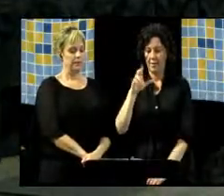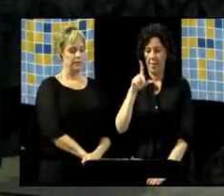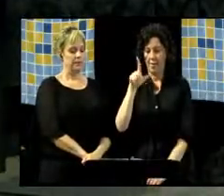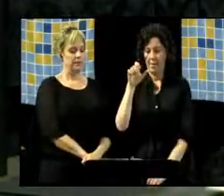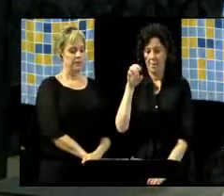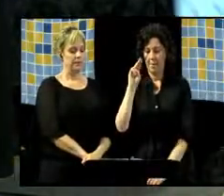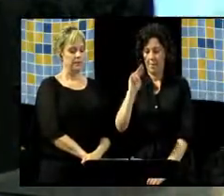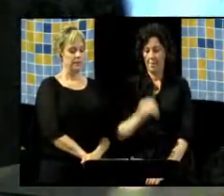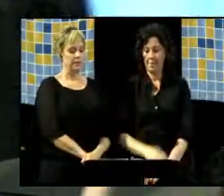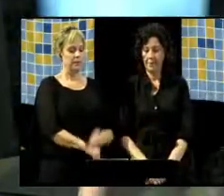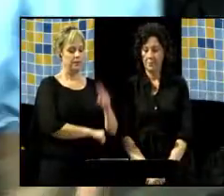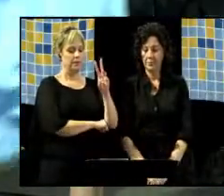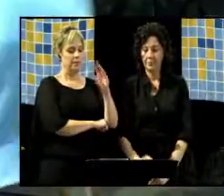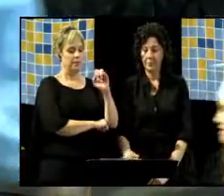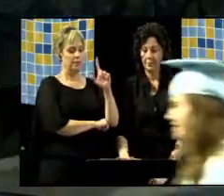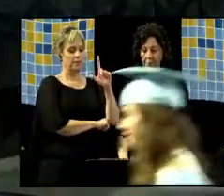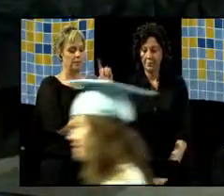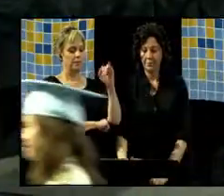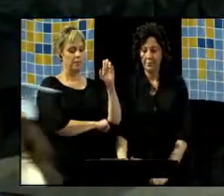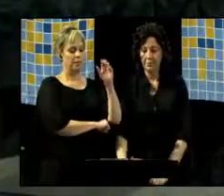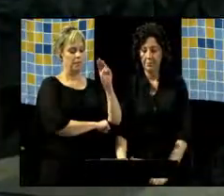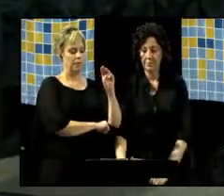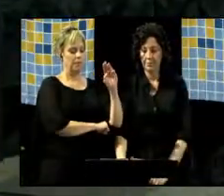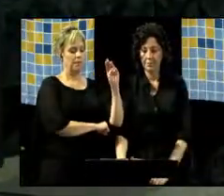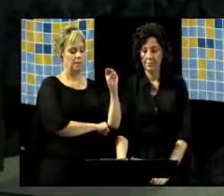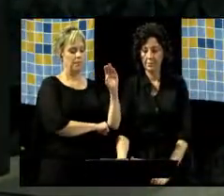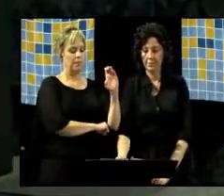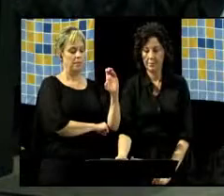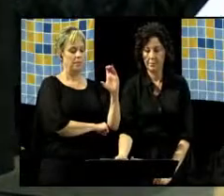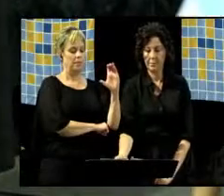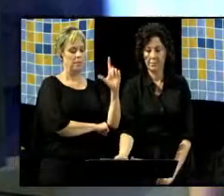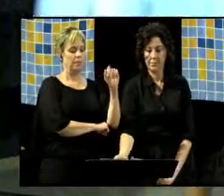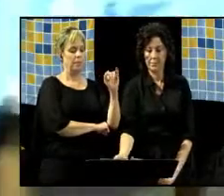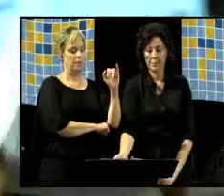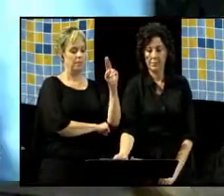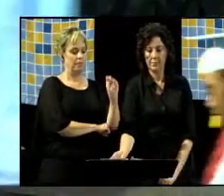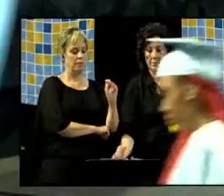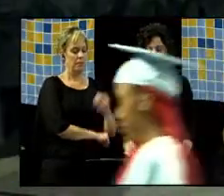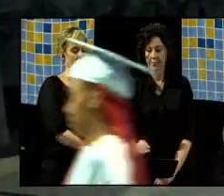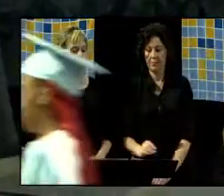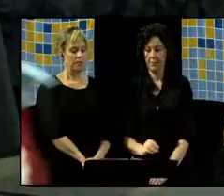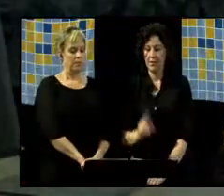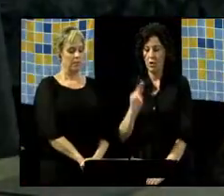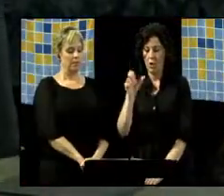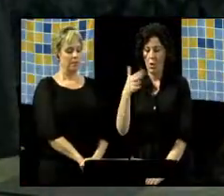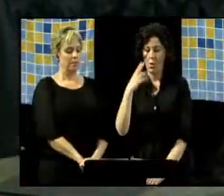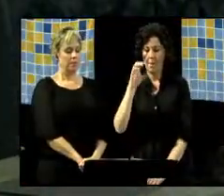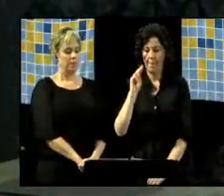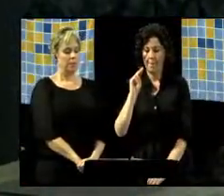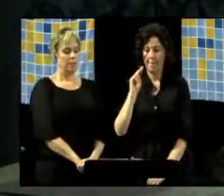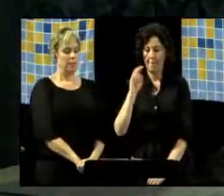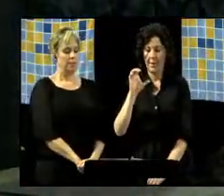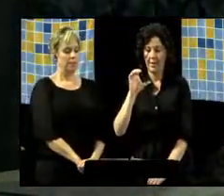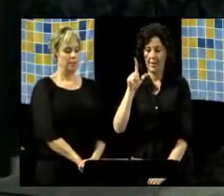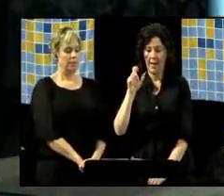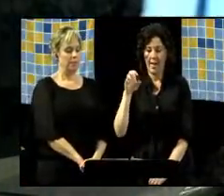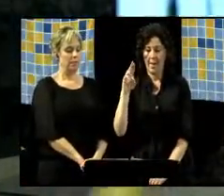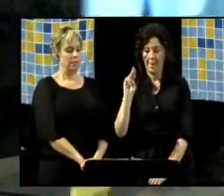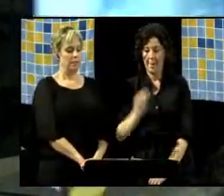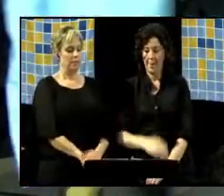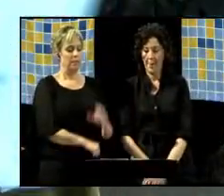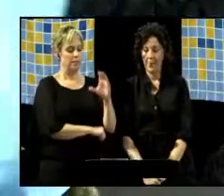William Lionel McLean. Noah Latson McClam. Carmela Cunique